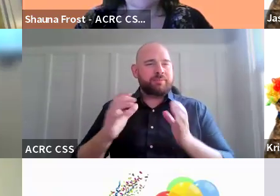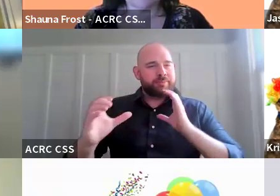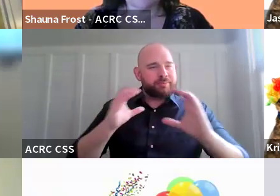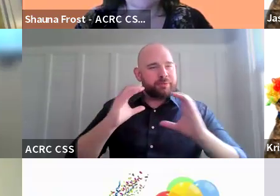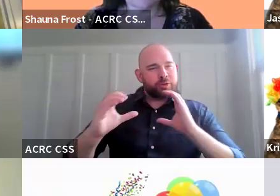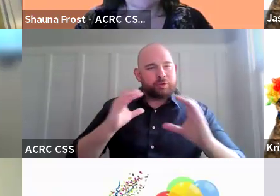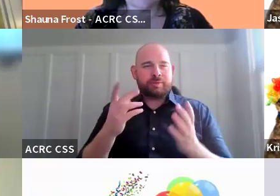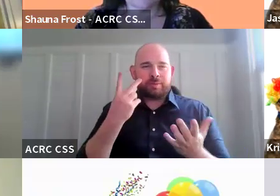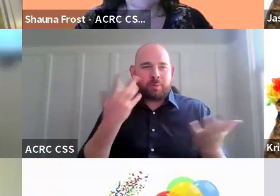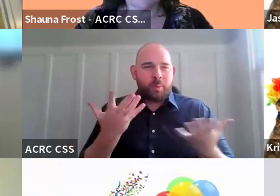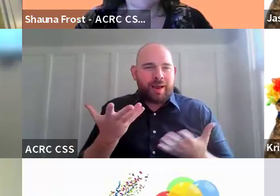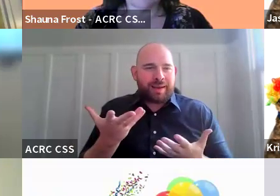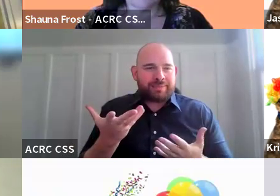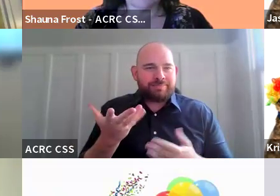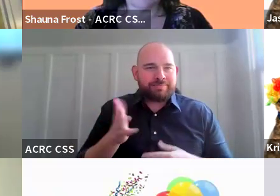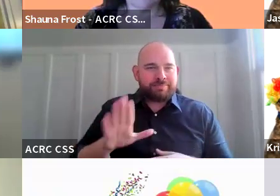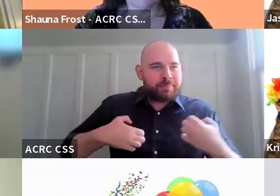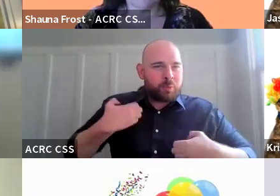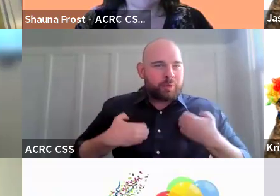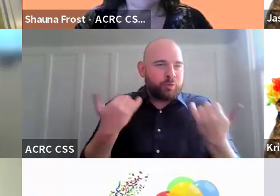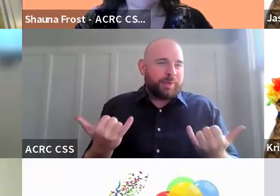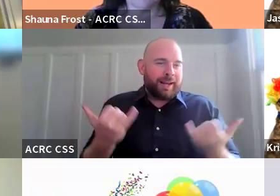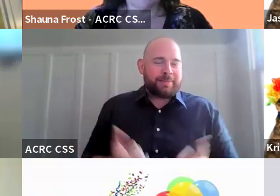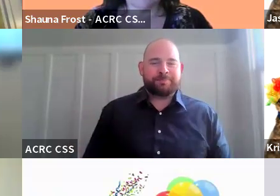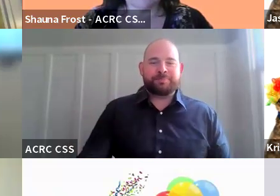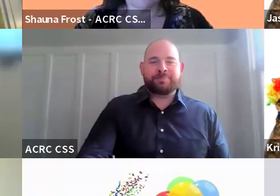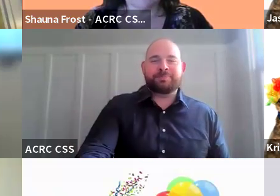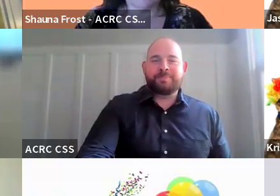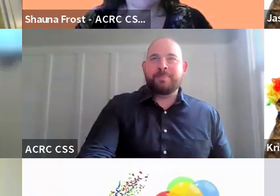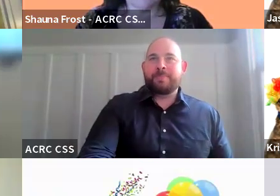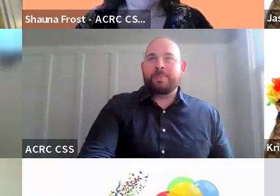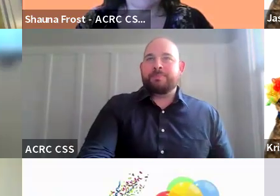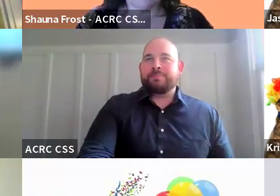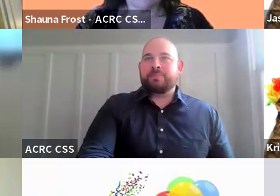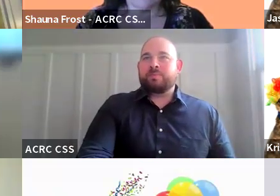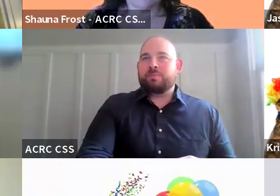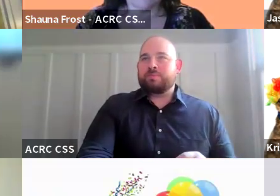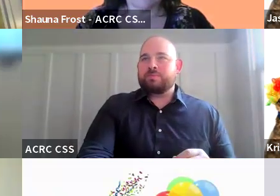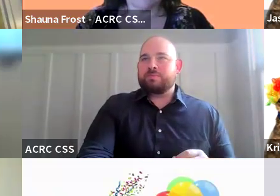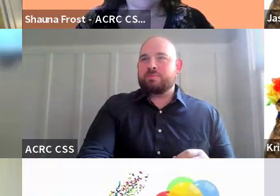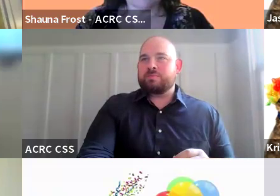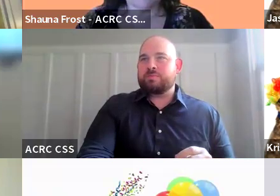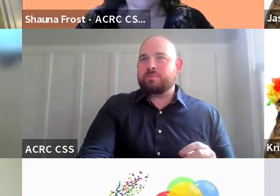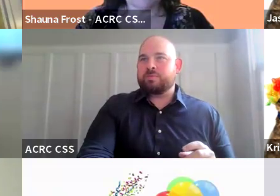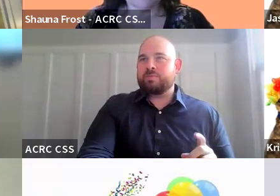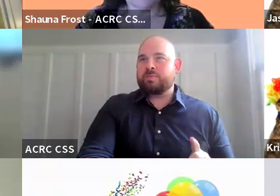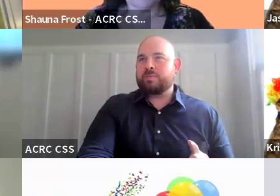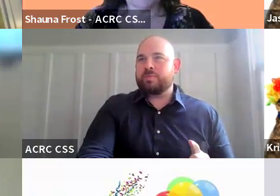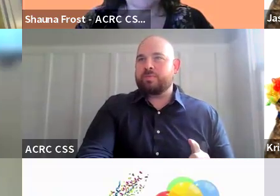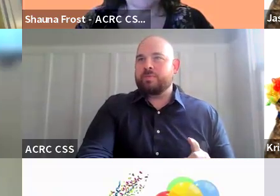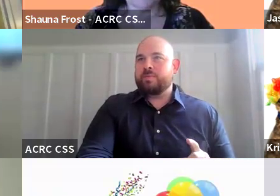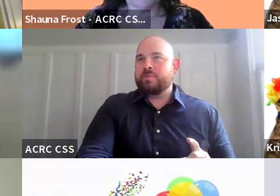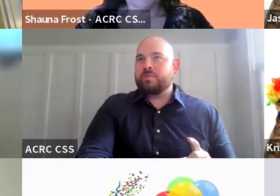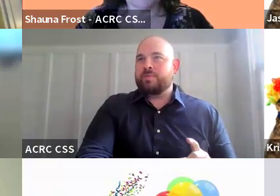happy? Are you sad? Are you frustrated? It can really help with that communication and see how they're feeling that day.